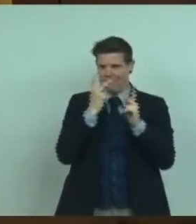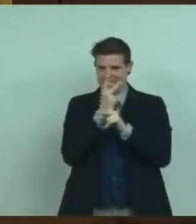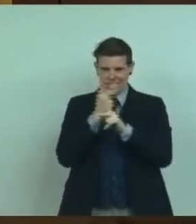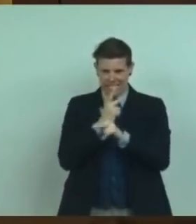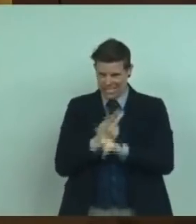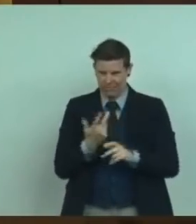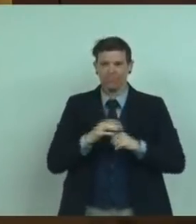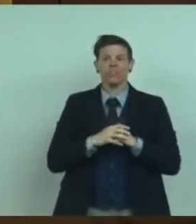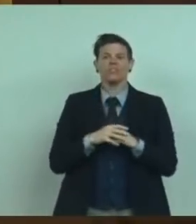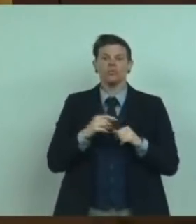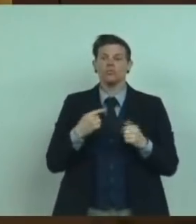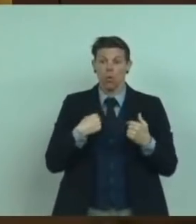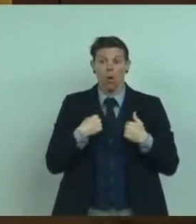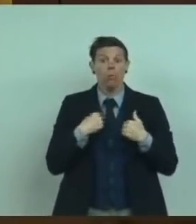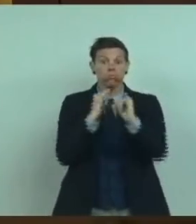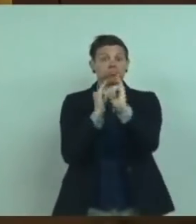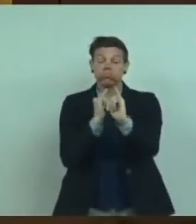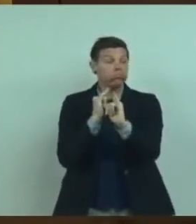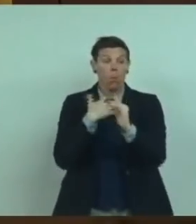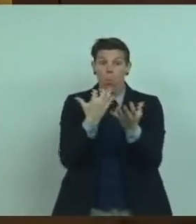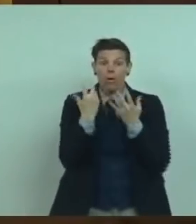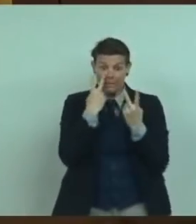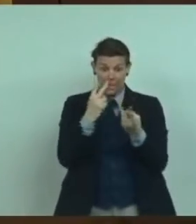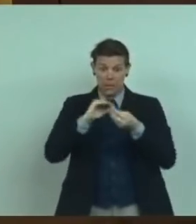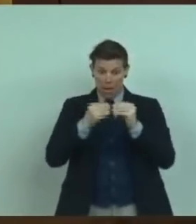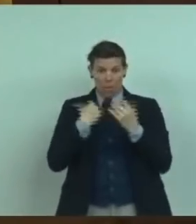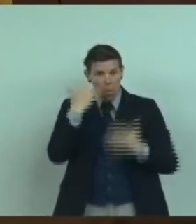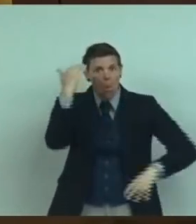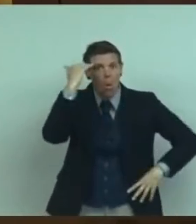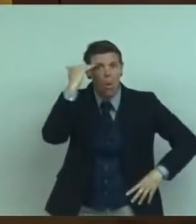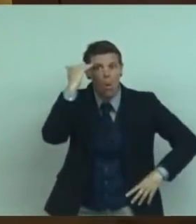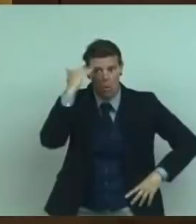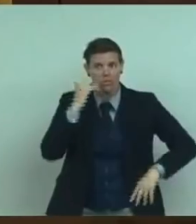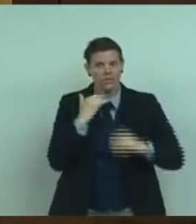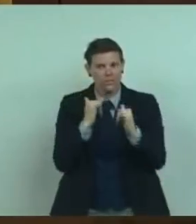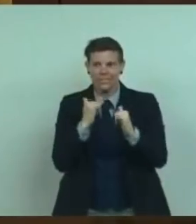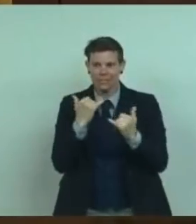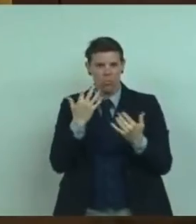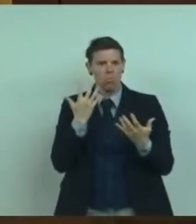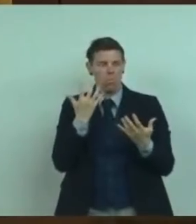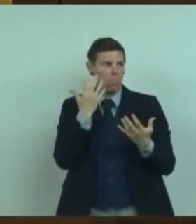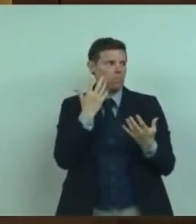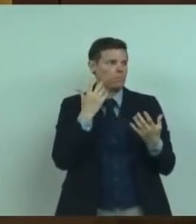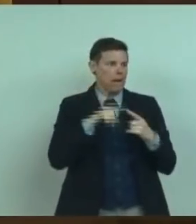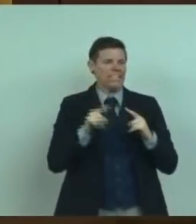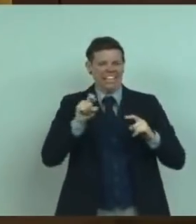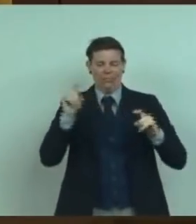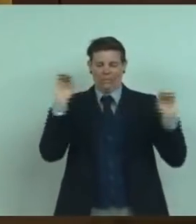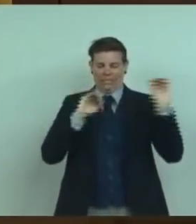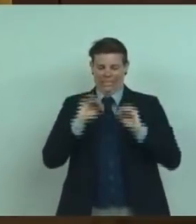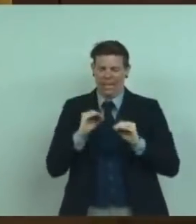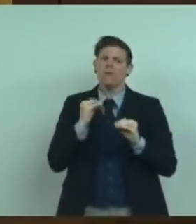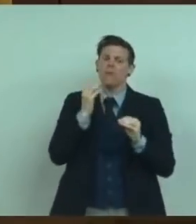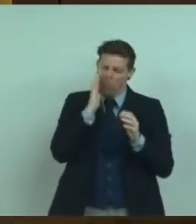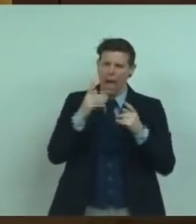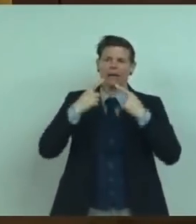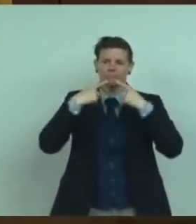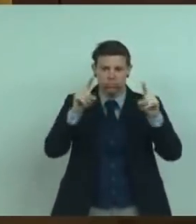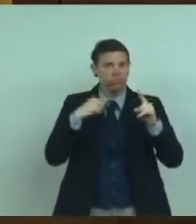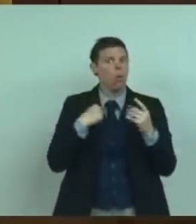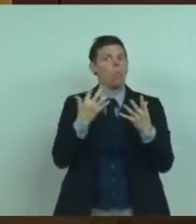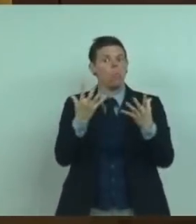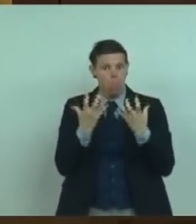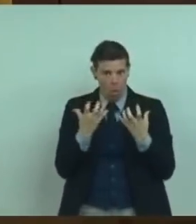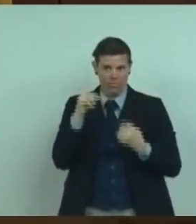people, everyone wants to make this work. So our laboratory partners, folks who are standing up these testing sites